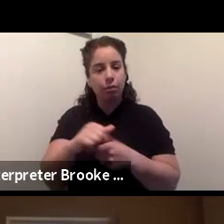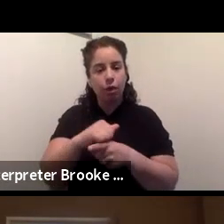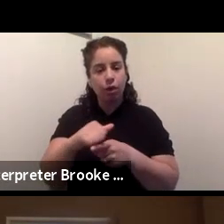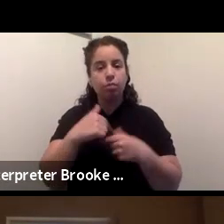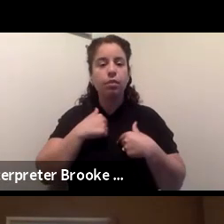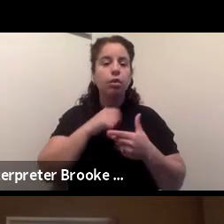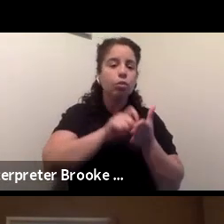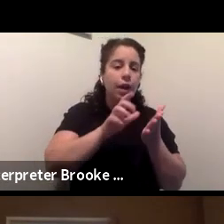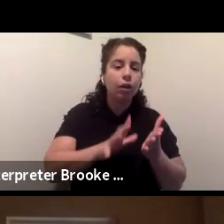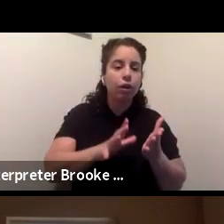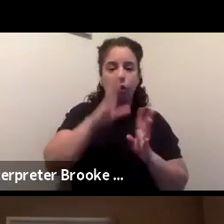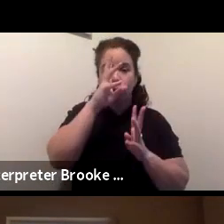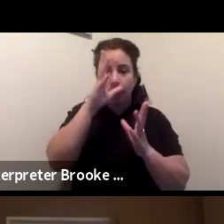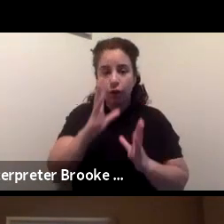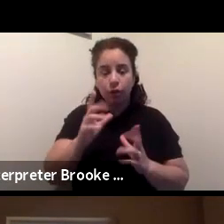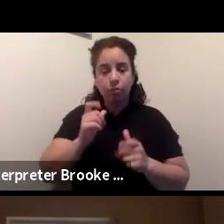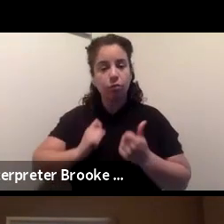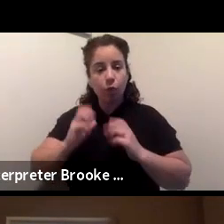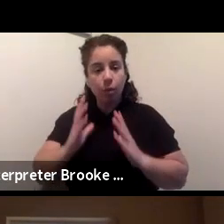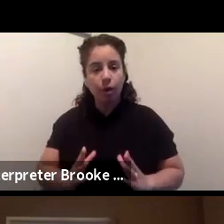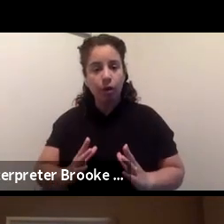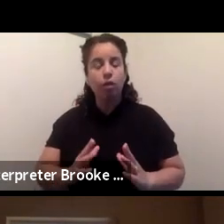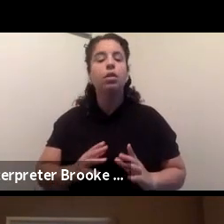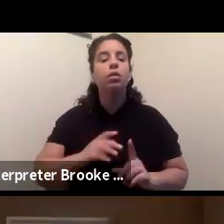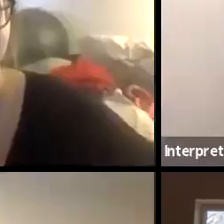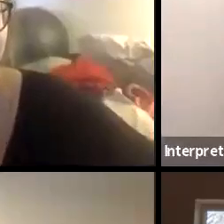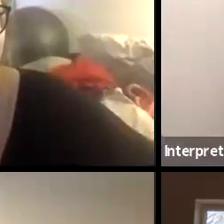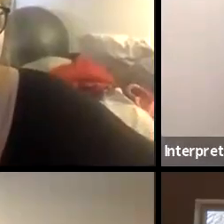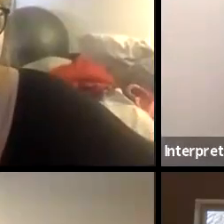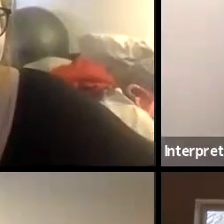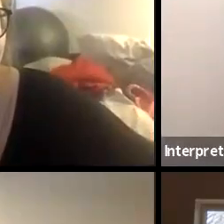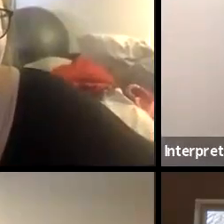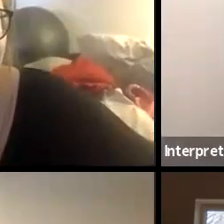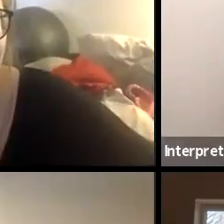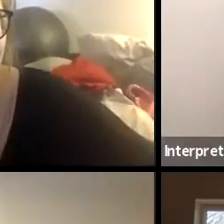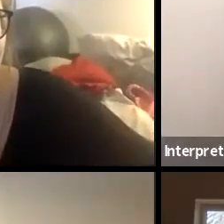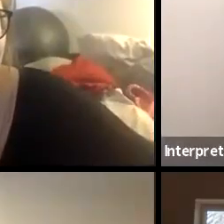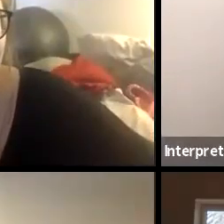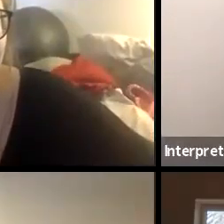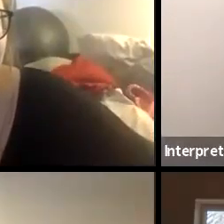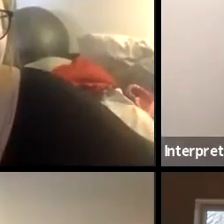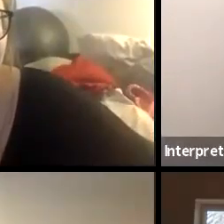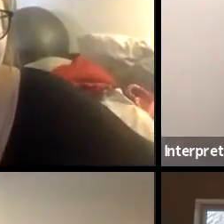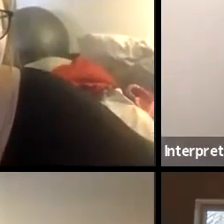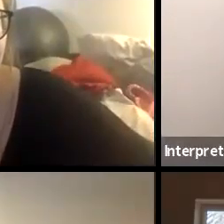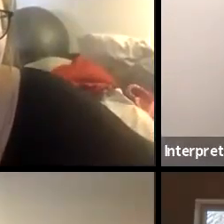performer, dramaturge, sound designer,